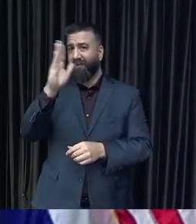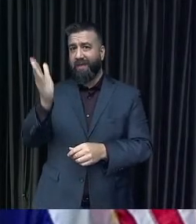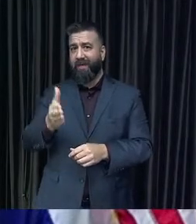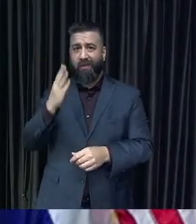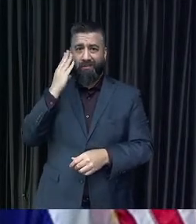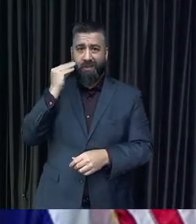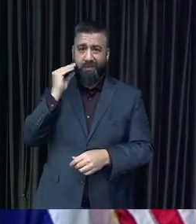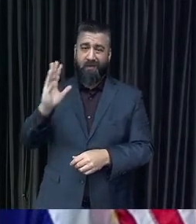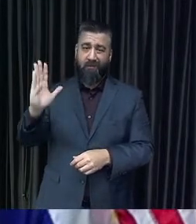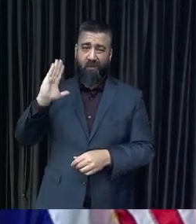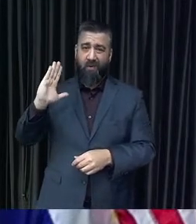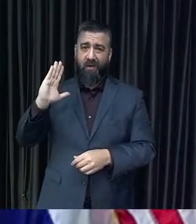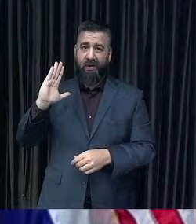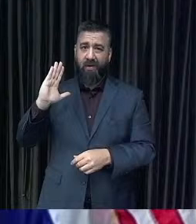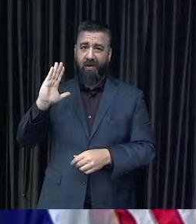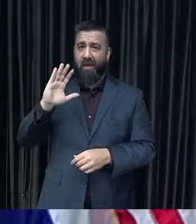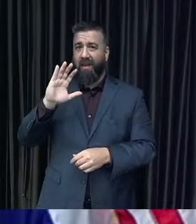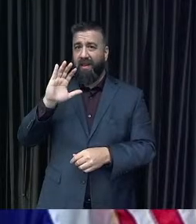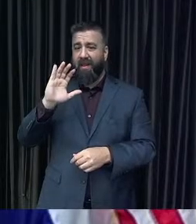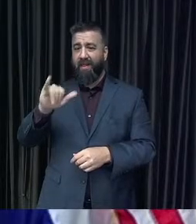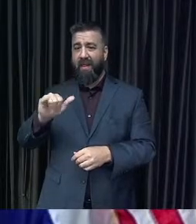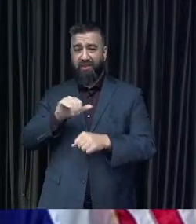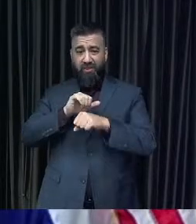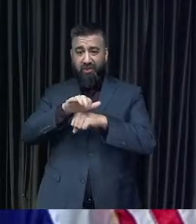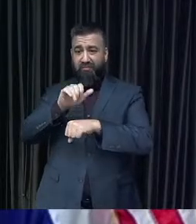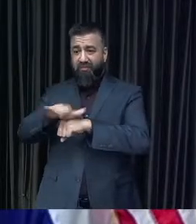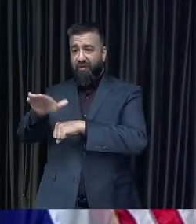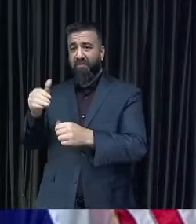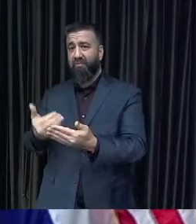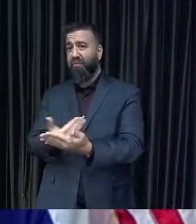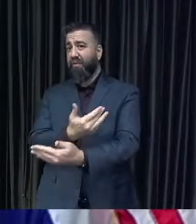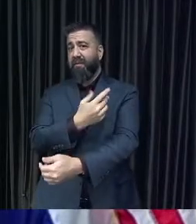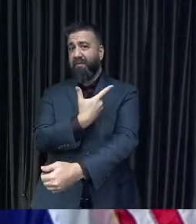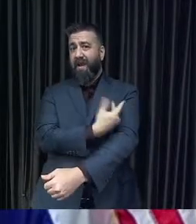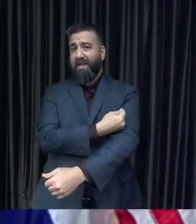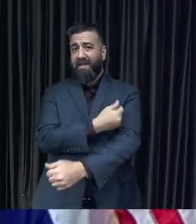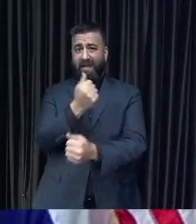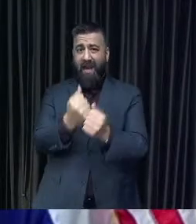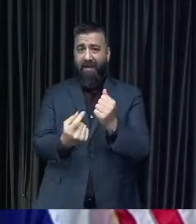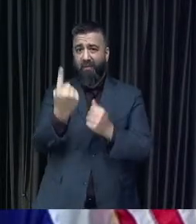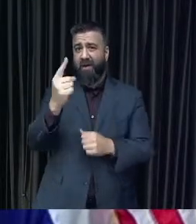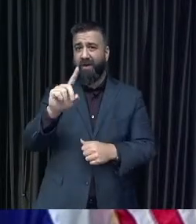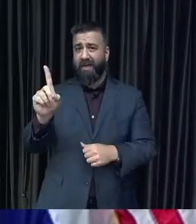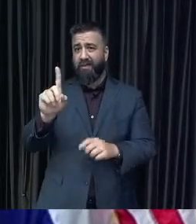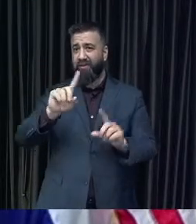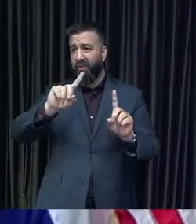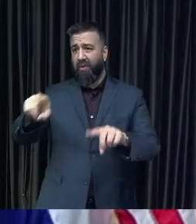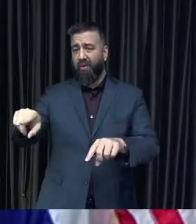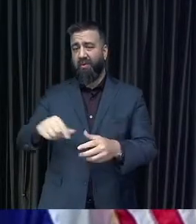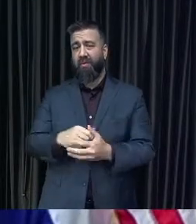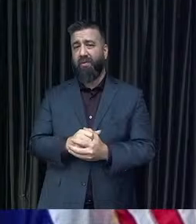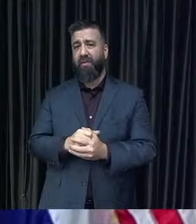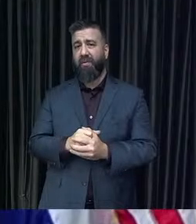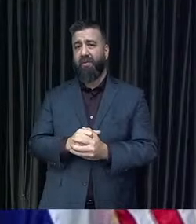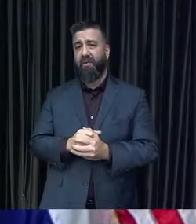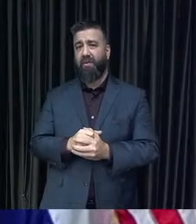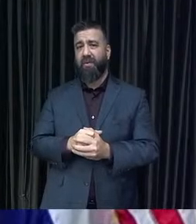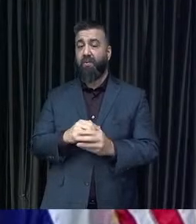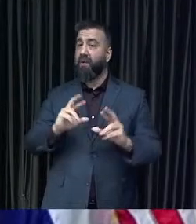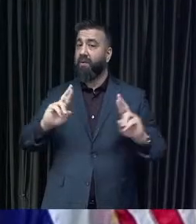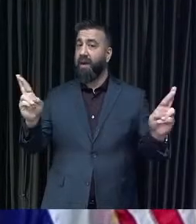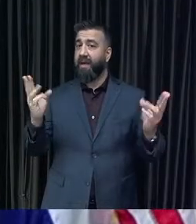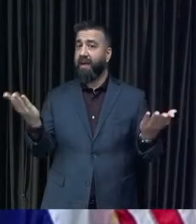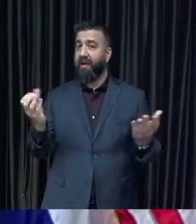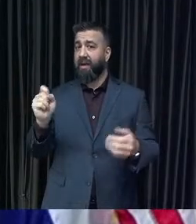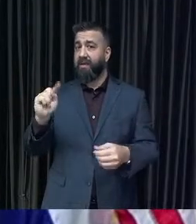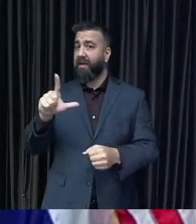done before, and that's ship a new product, a vaccine, to everywhere that it needs to go. We are ready here in St. Louis County